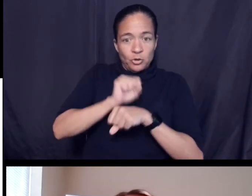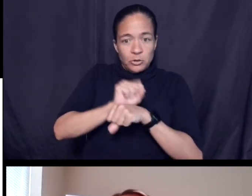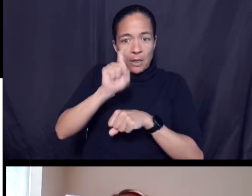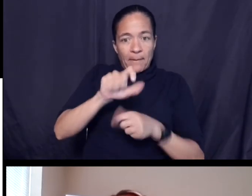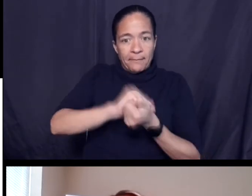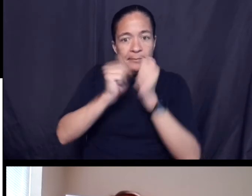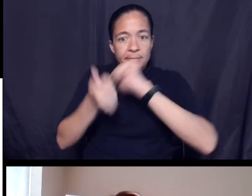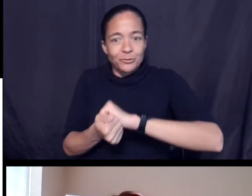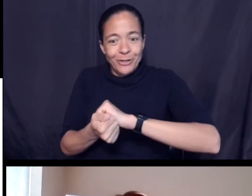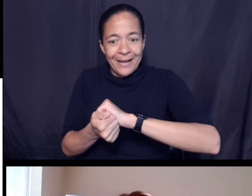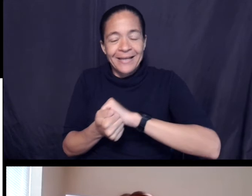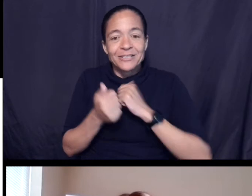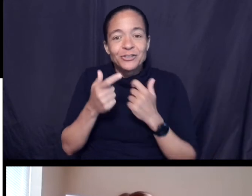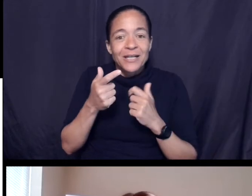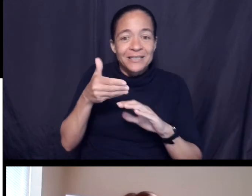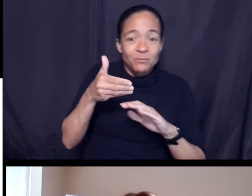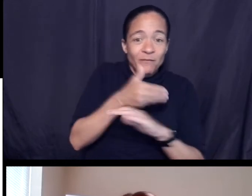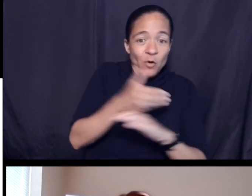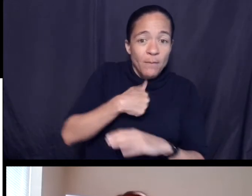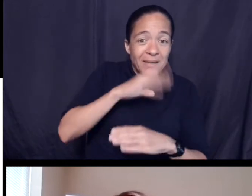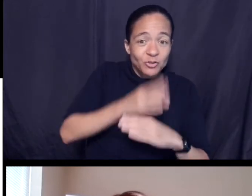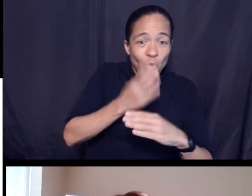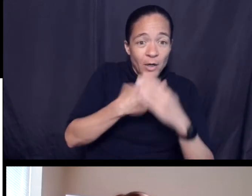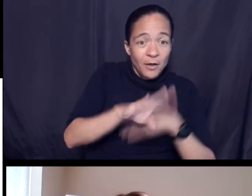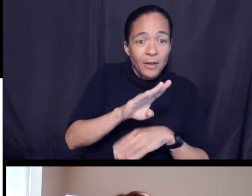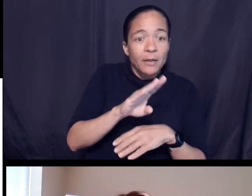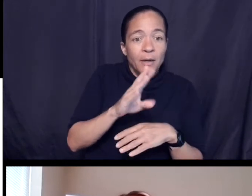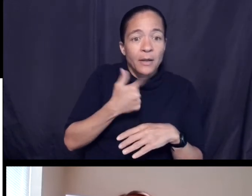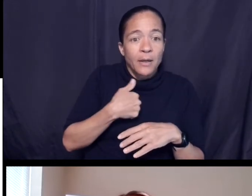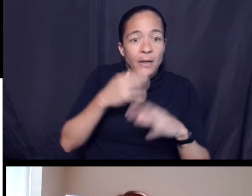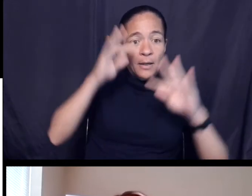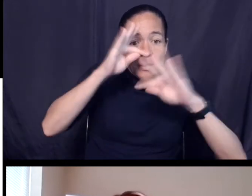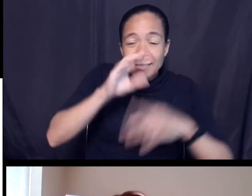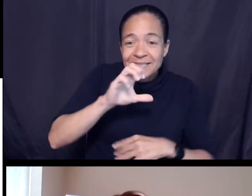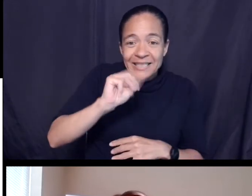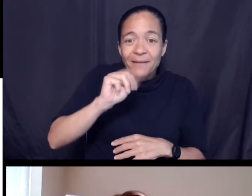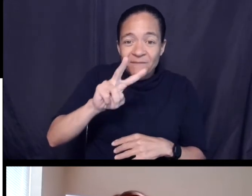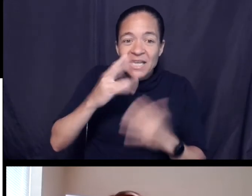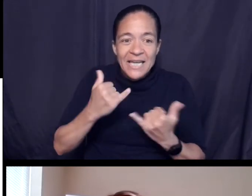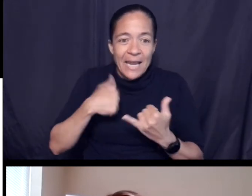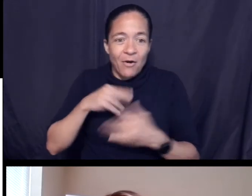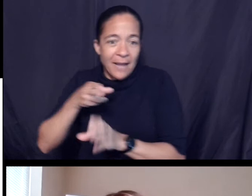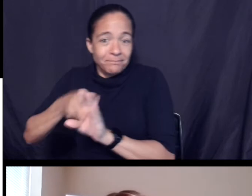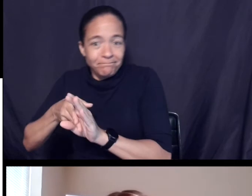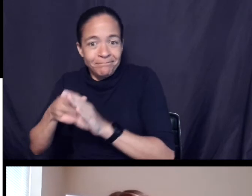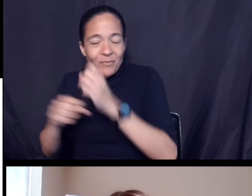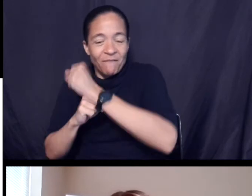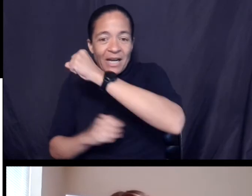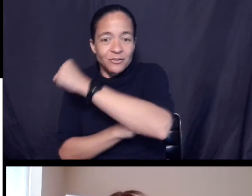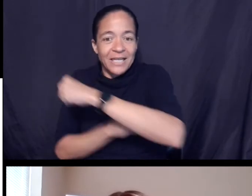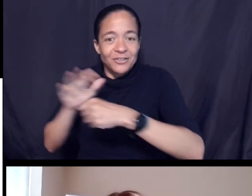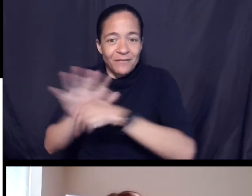before, because before I had my daughter, I didn't even know about CMV, and now I work for the foundation full time.